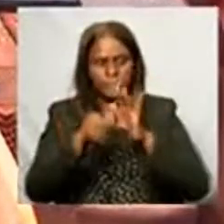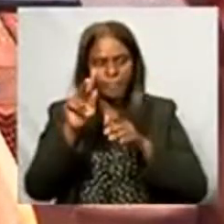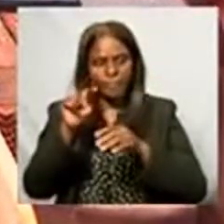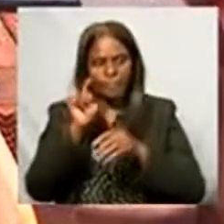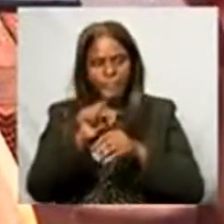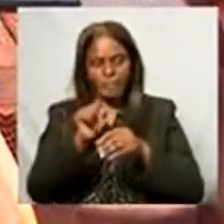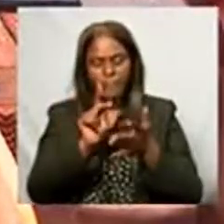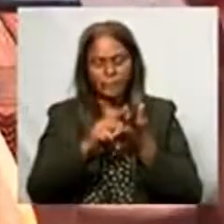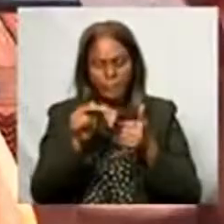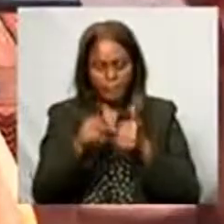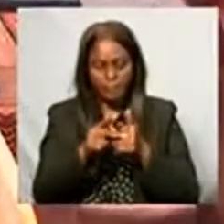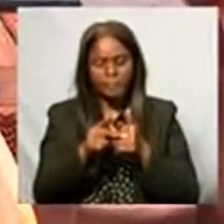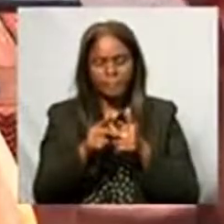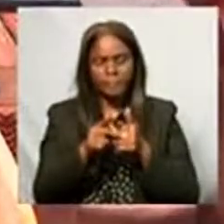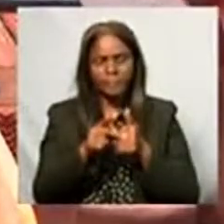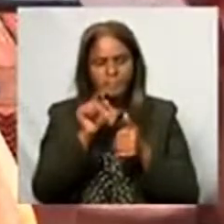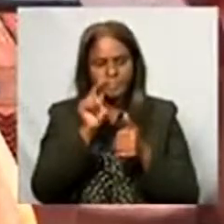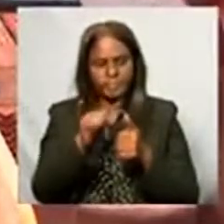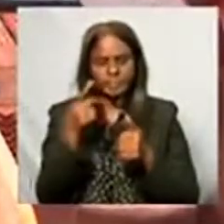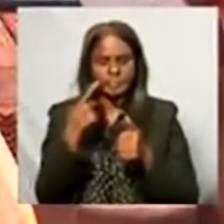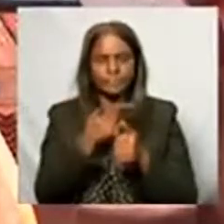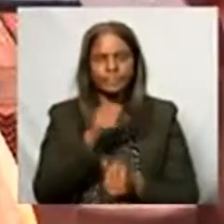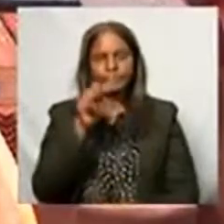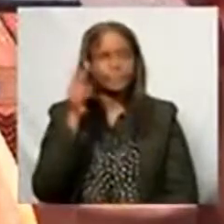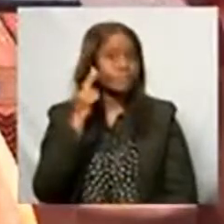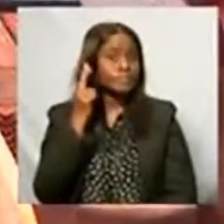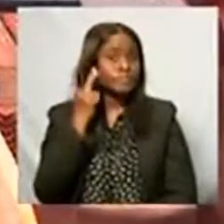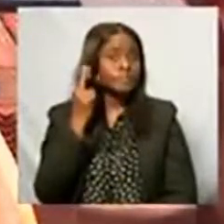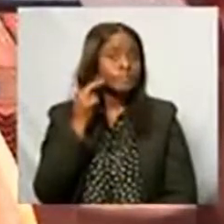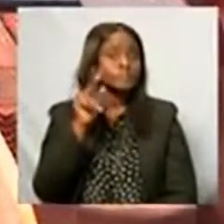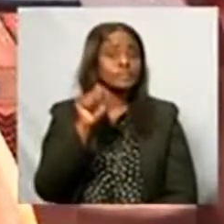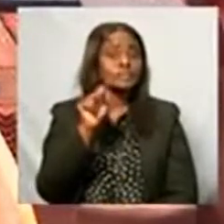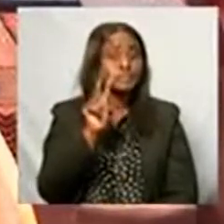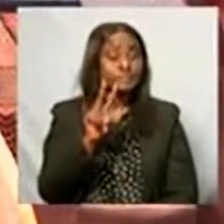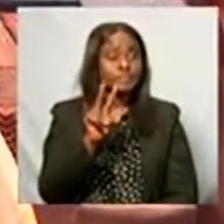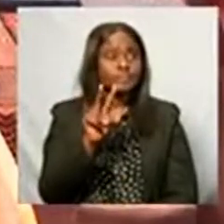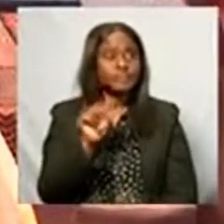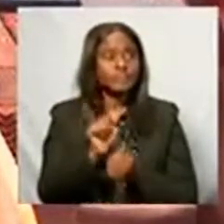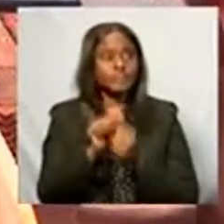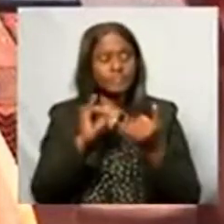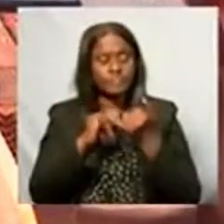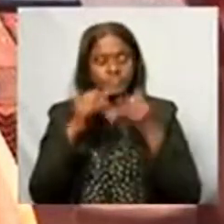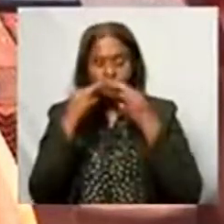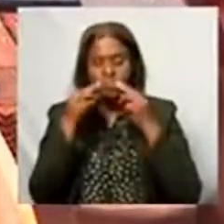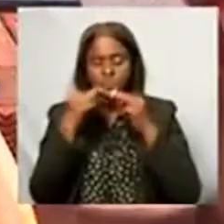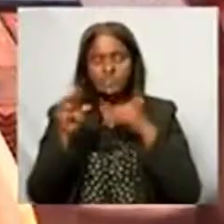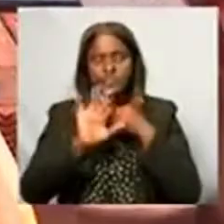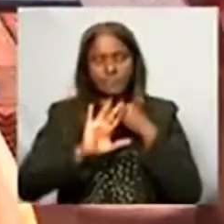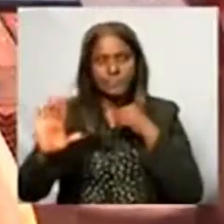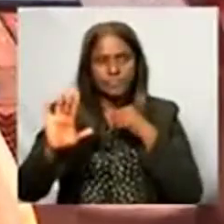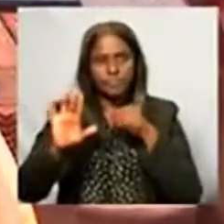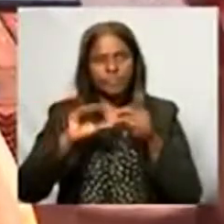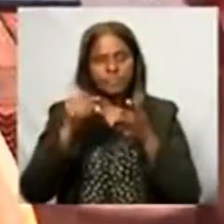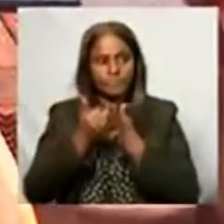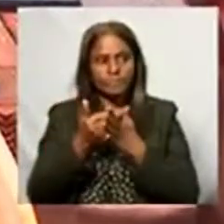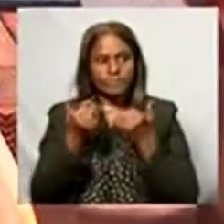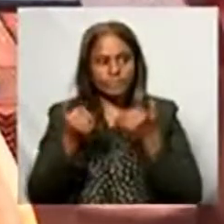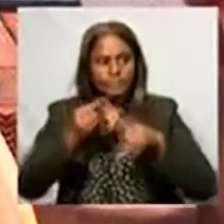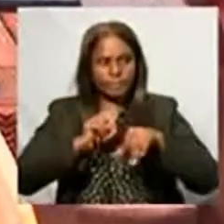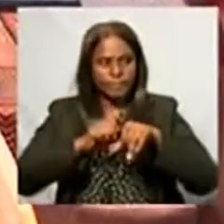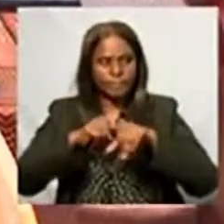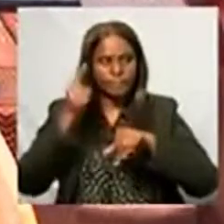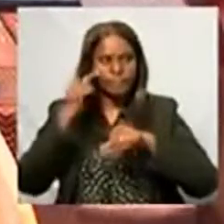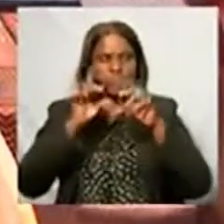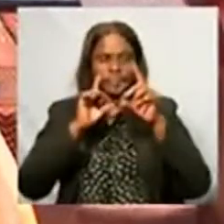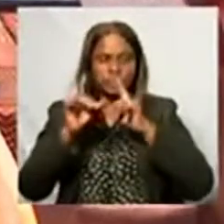the proceedings on Parliament Radio, television, and social media be suspended during the